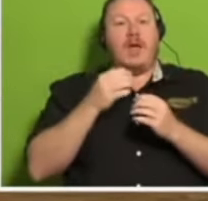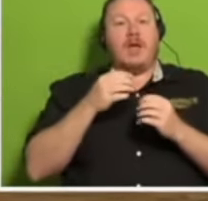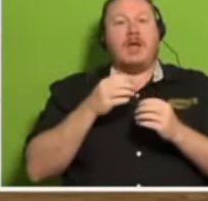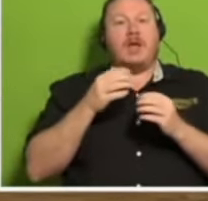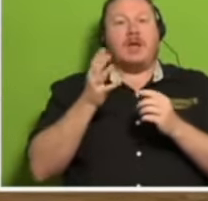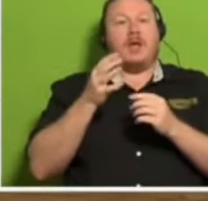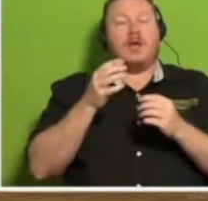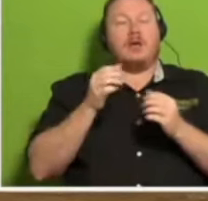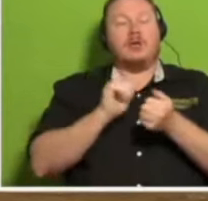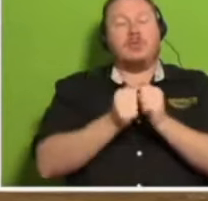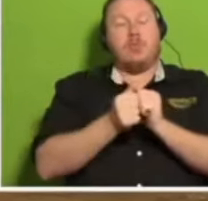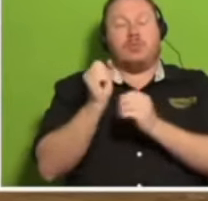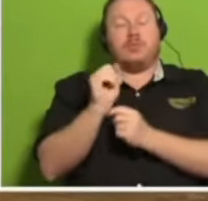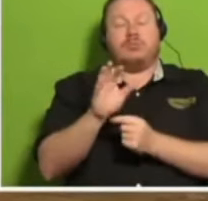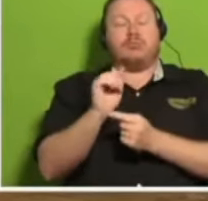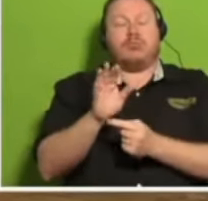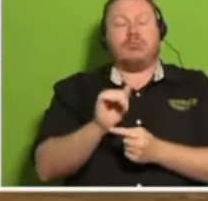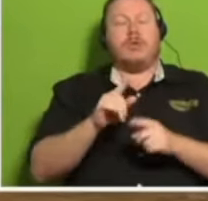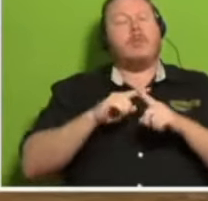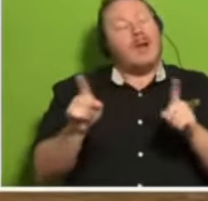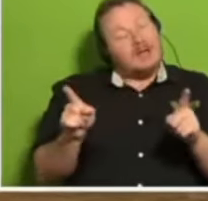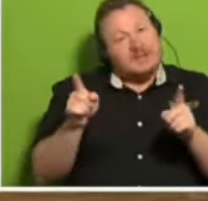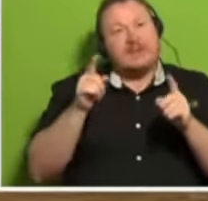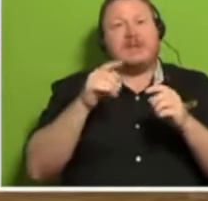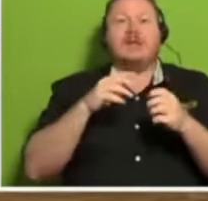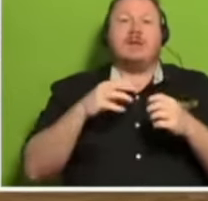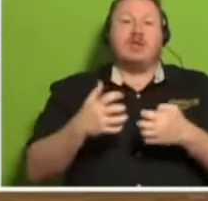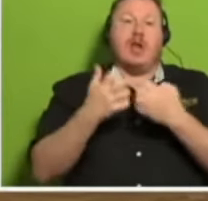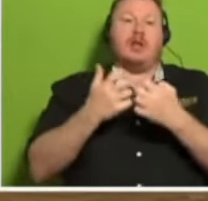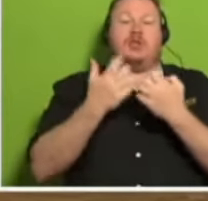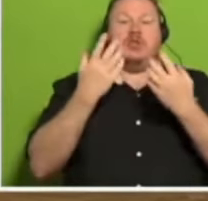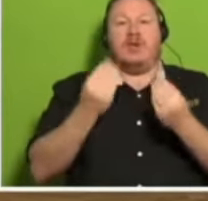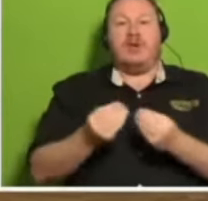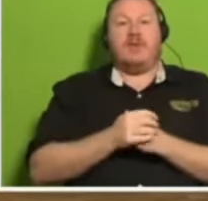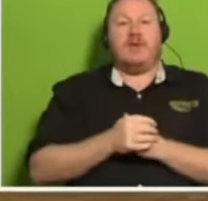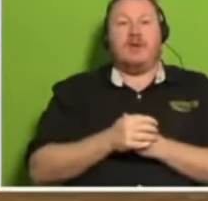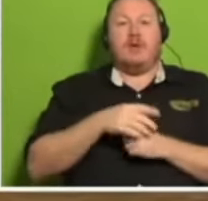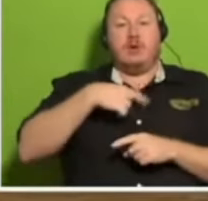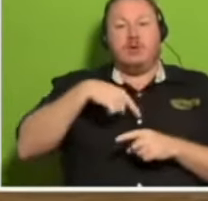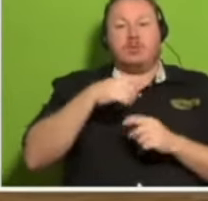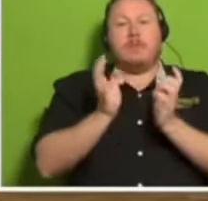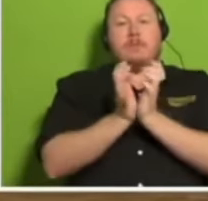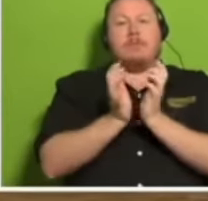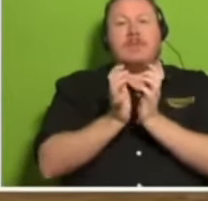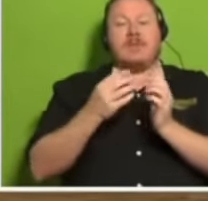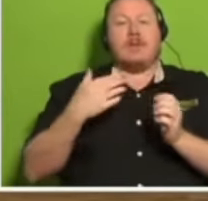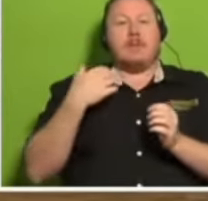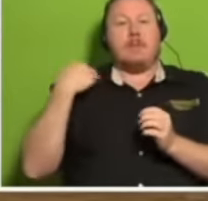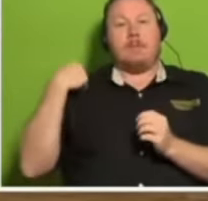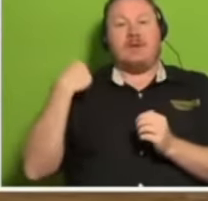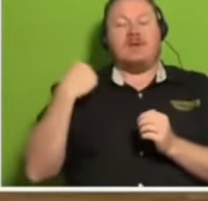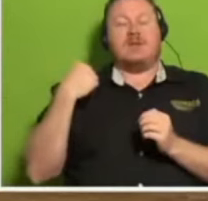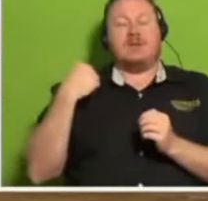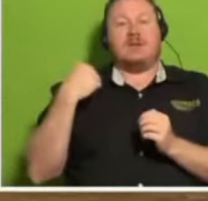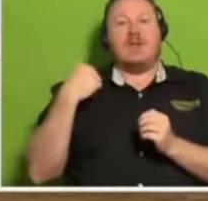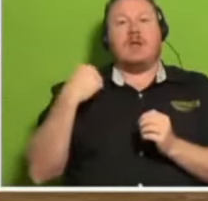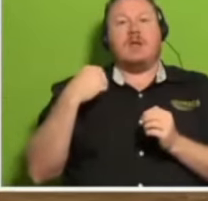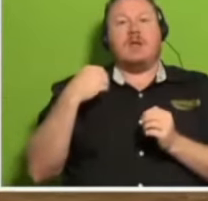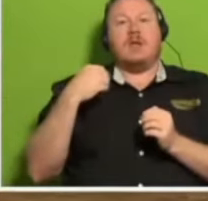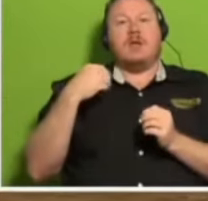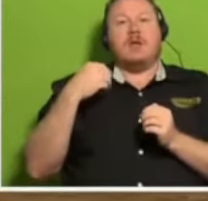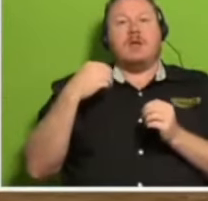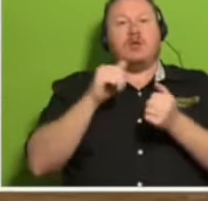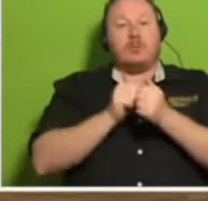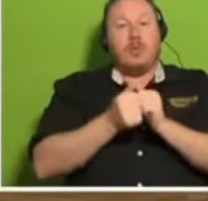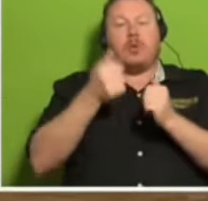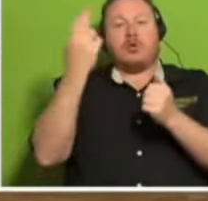is still facing challenges in this regard. It is for this reason that we'll be convening a meeting with the Minister of Sports, Arts and Culture and